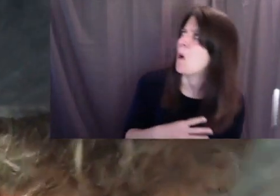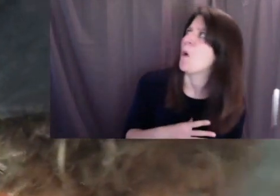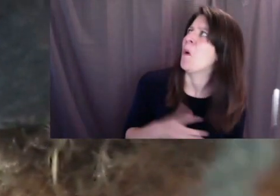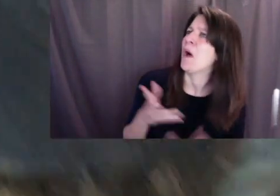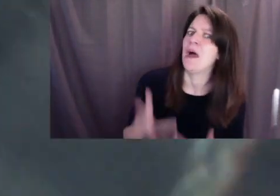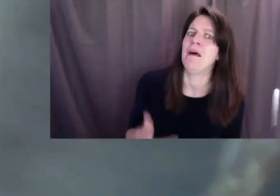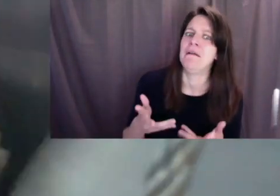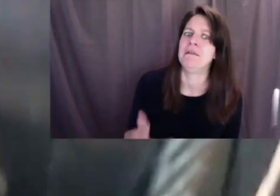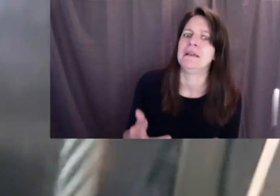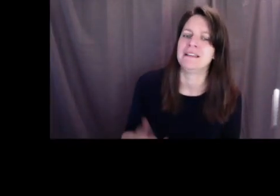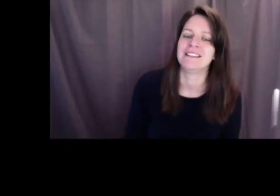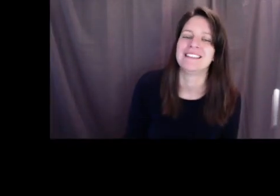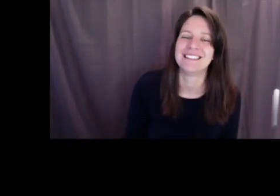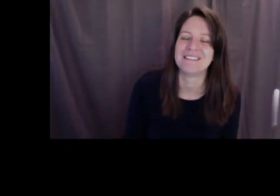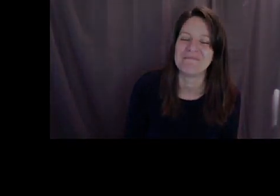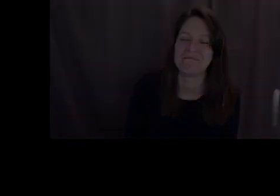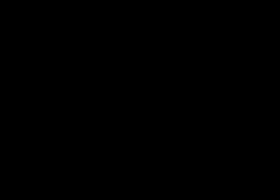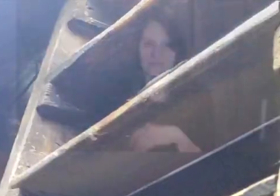Ooh, that's heavy looking.